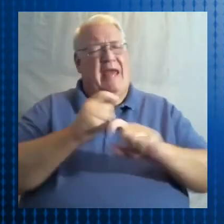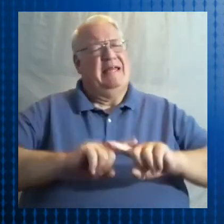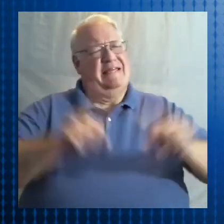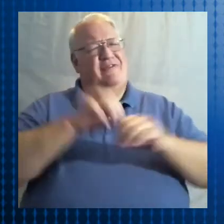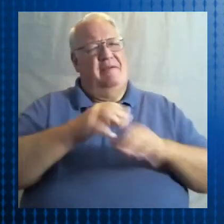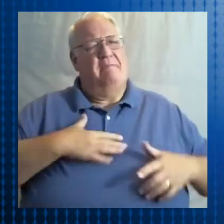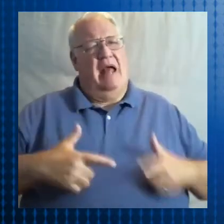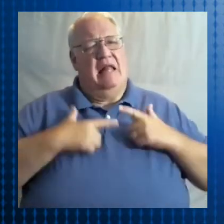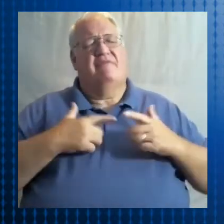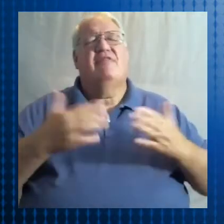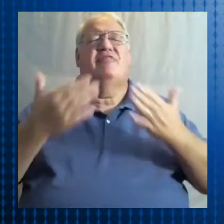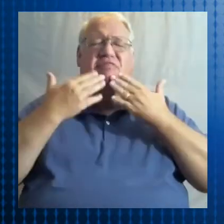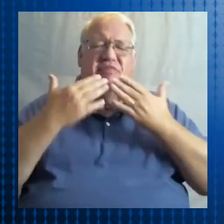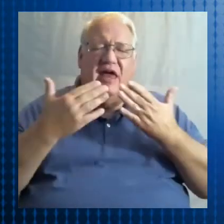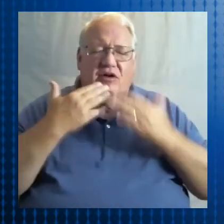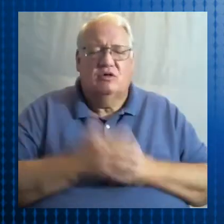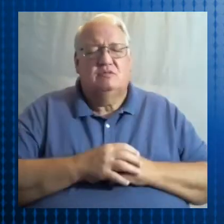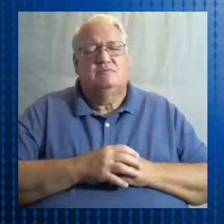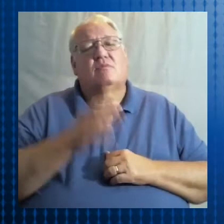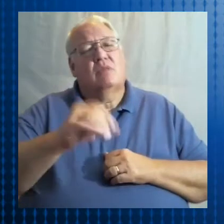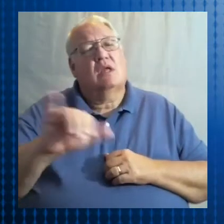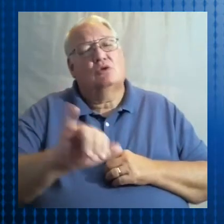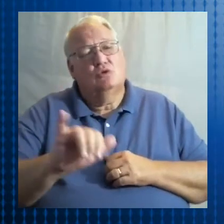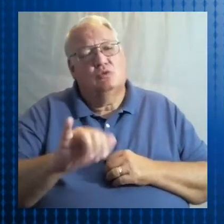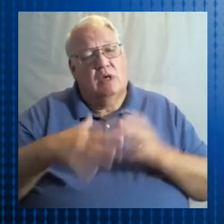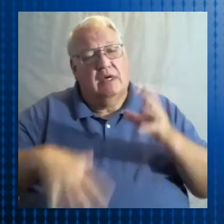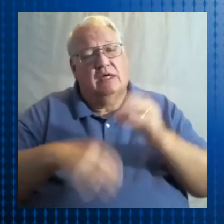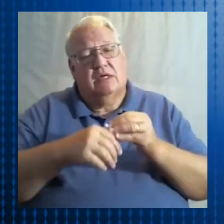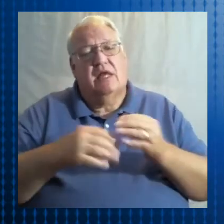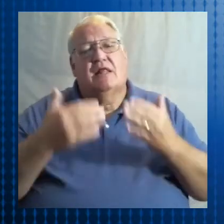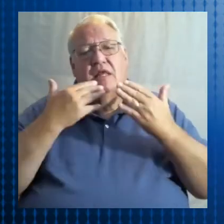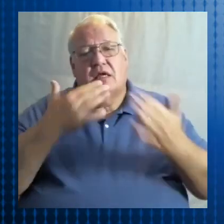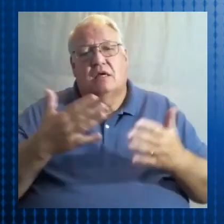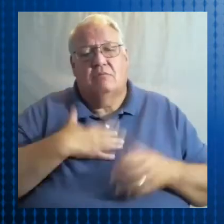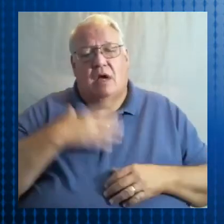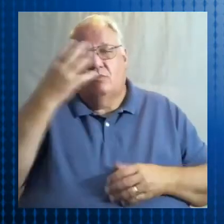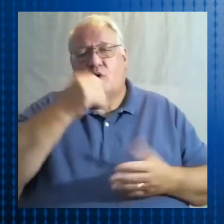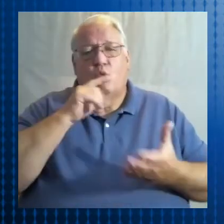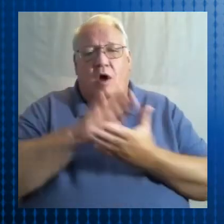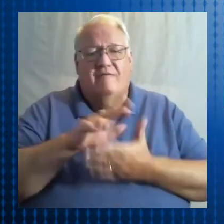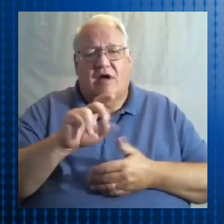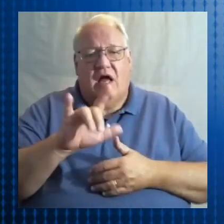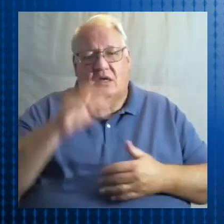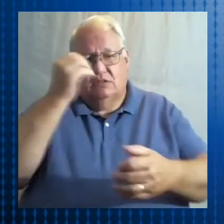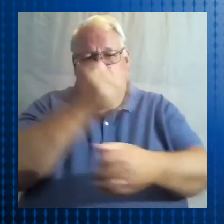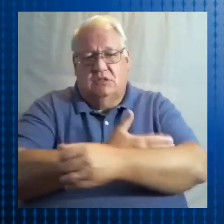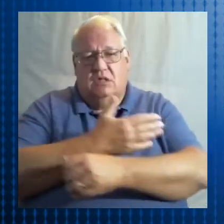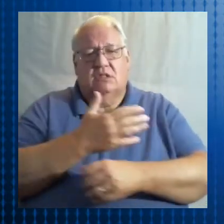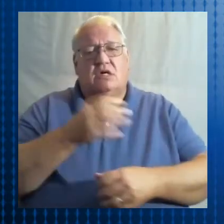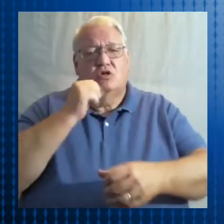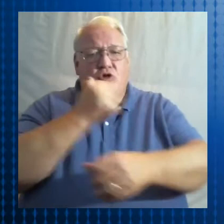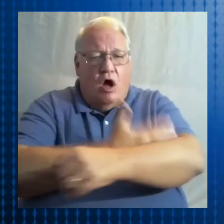you. Last but not least, thank you to my lovely wife, Kelly, son, Aubrey, and daughters, Victoria